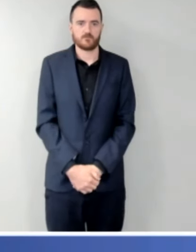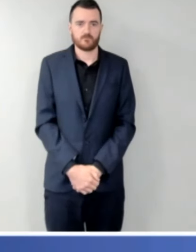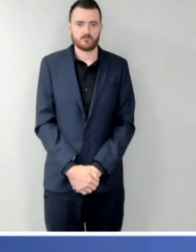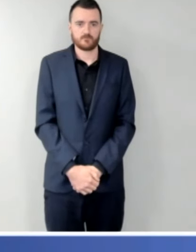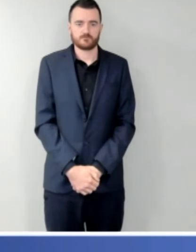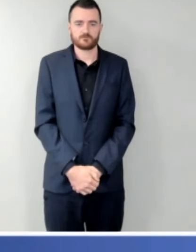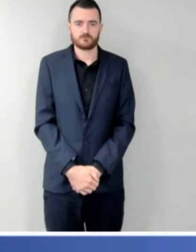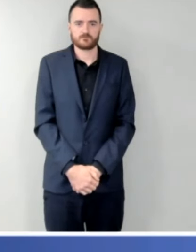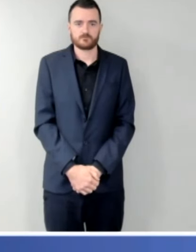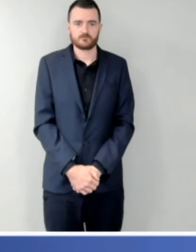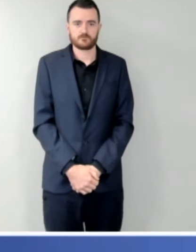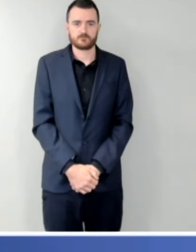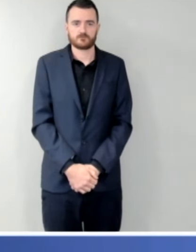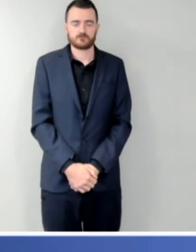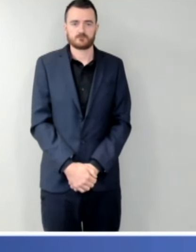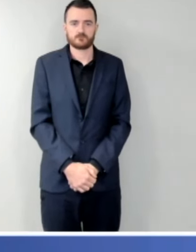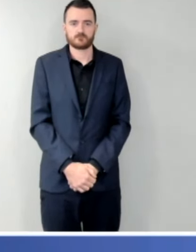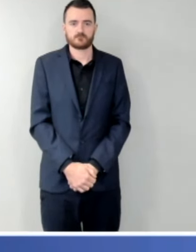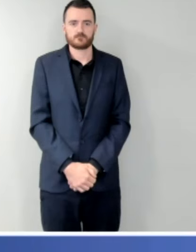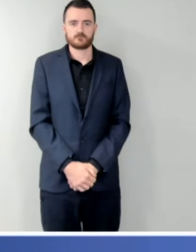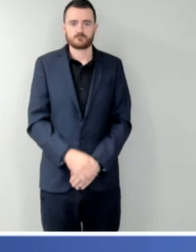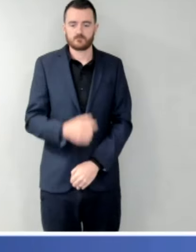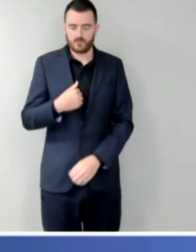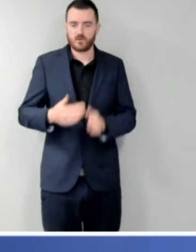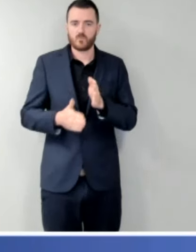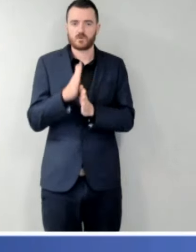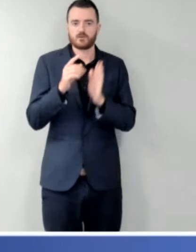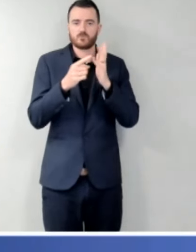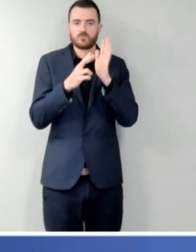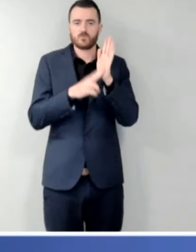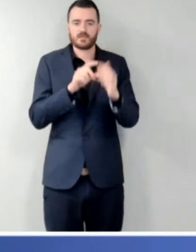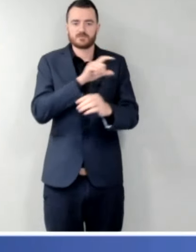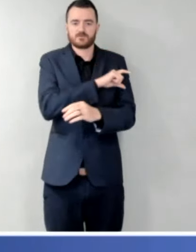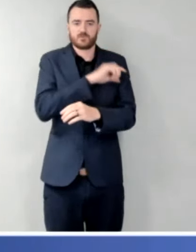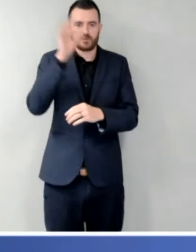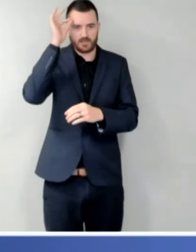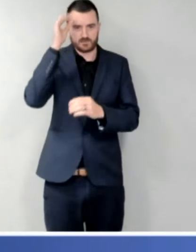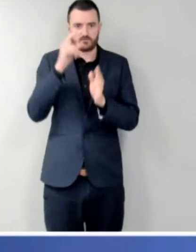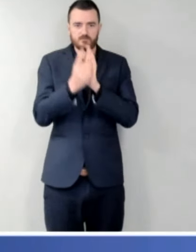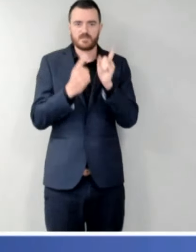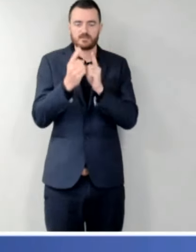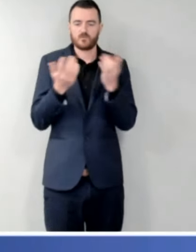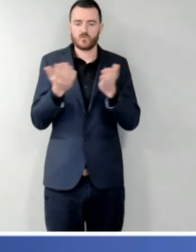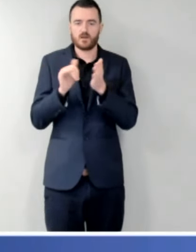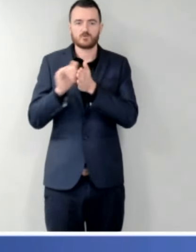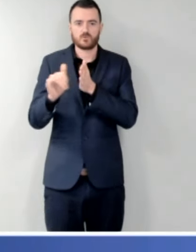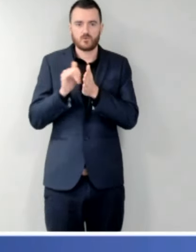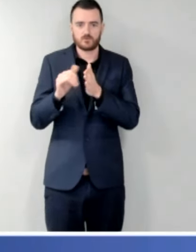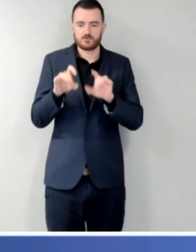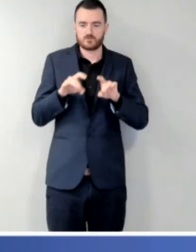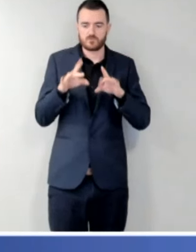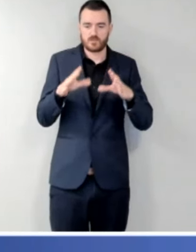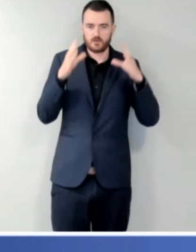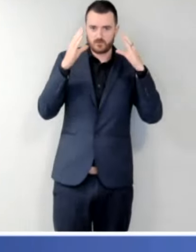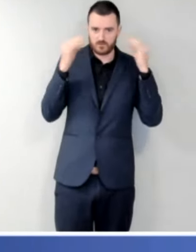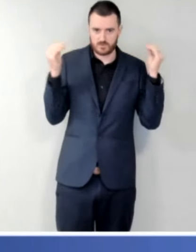Attending a United Nations Security Council meeting in New York, where Australia and the Netherlands and